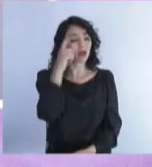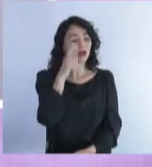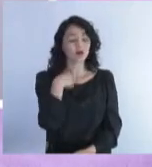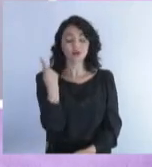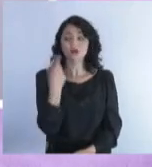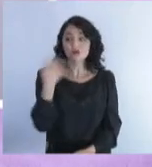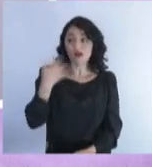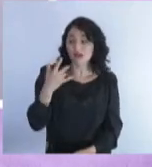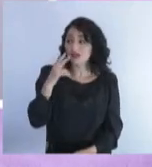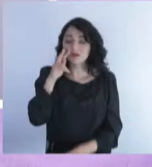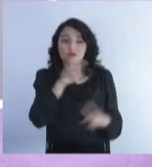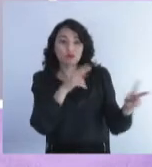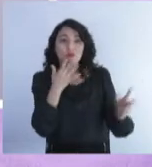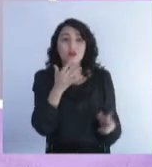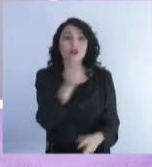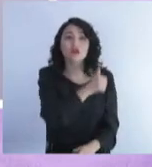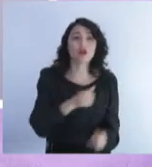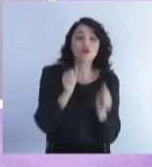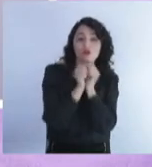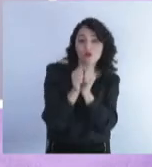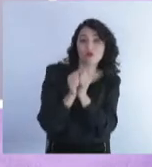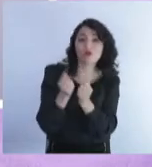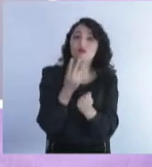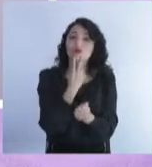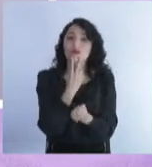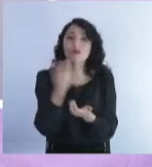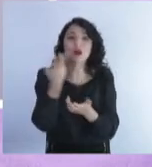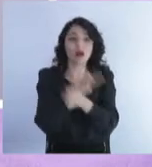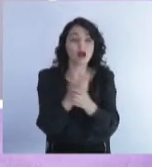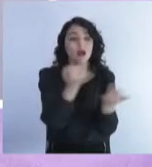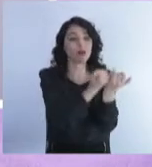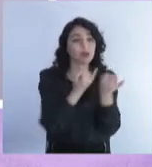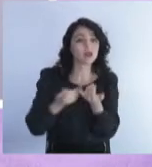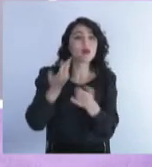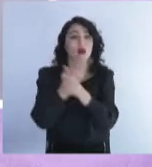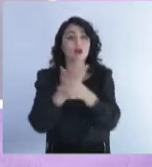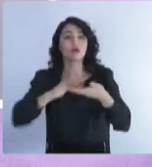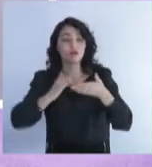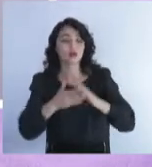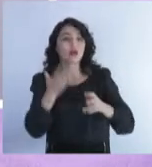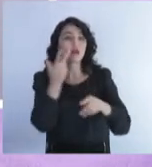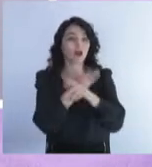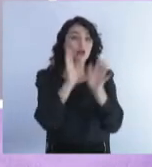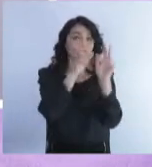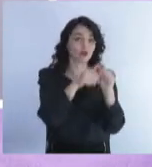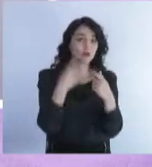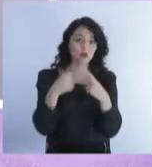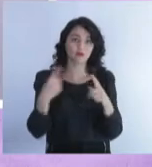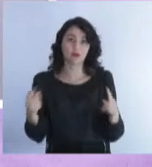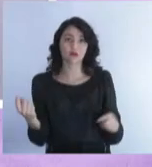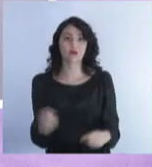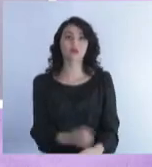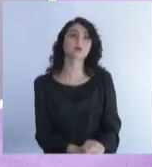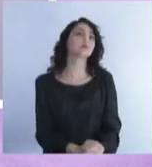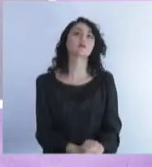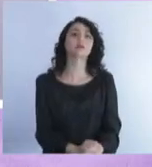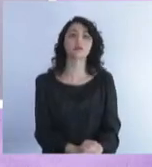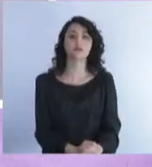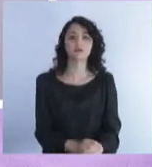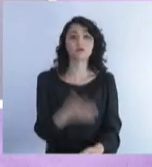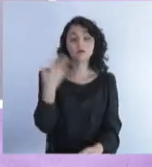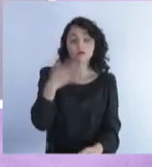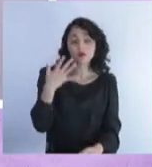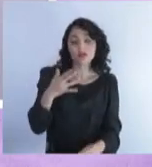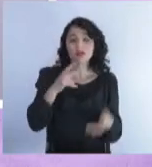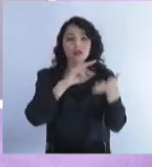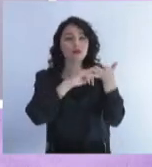together. Our families, our friends, our communities, our networks are what matter in handling